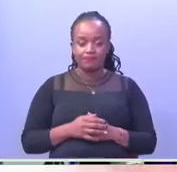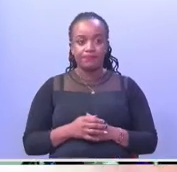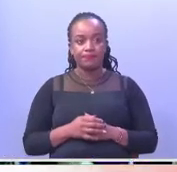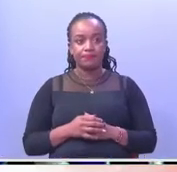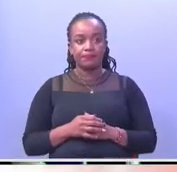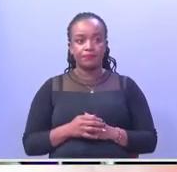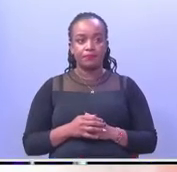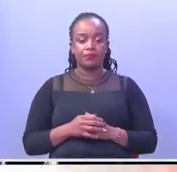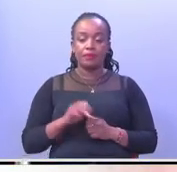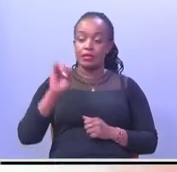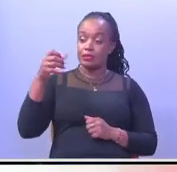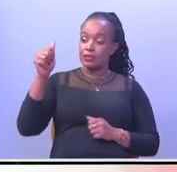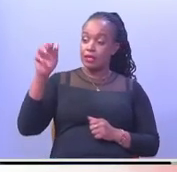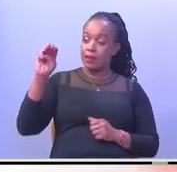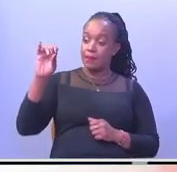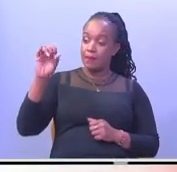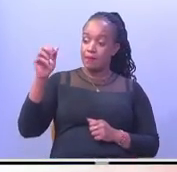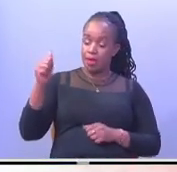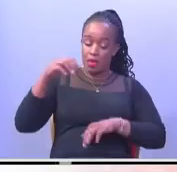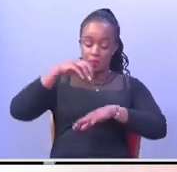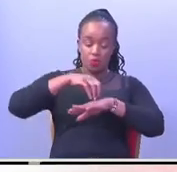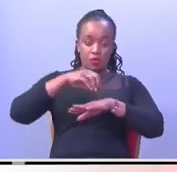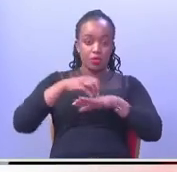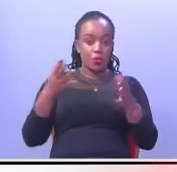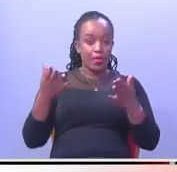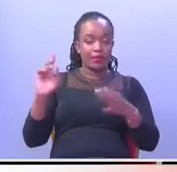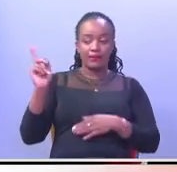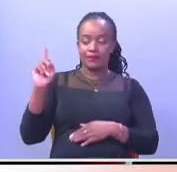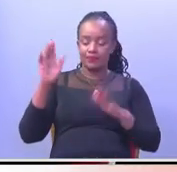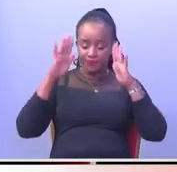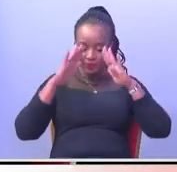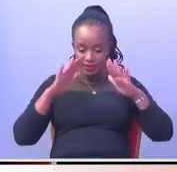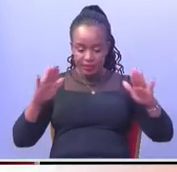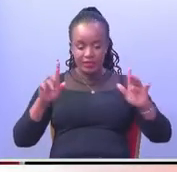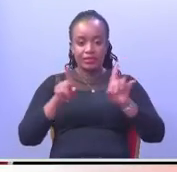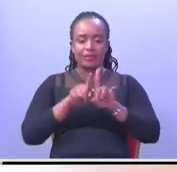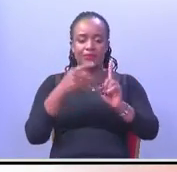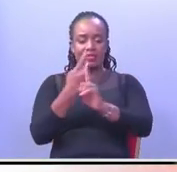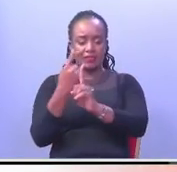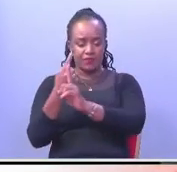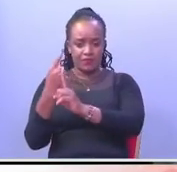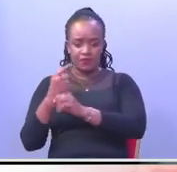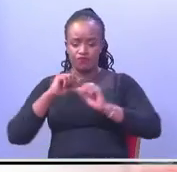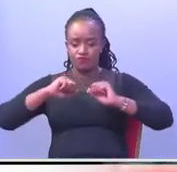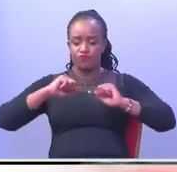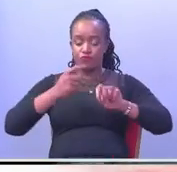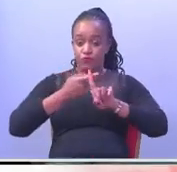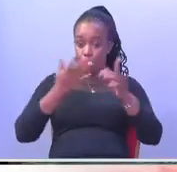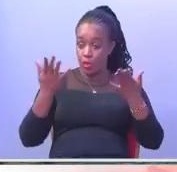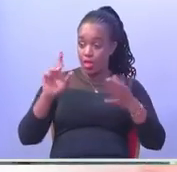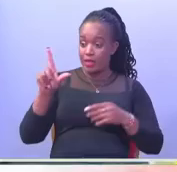At the Jamia Mosque in Nairobi, Muslim leaders in the country, alongside officials from the Law Society of Kenya and human